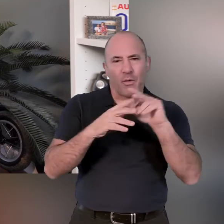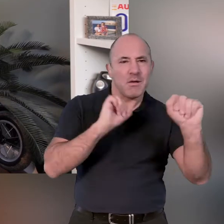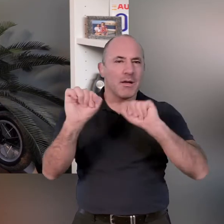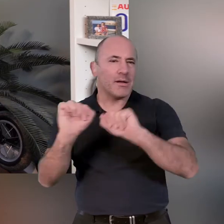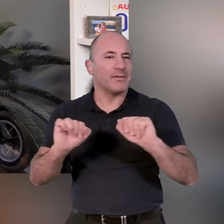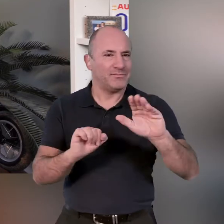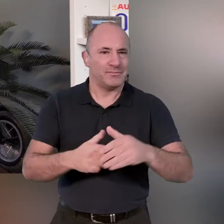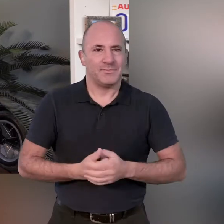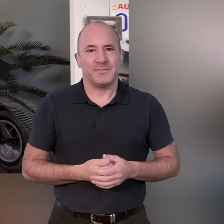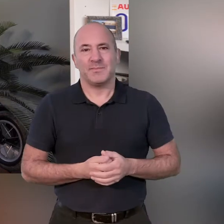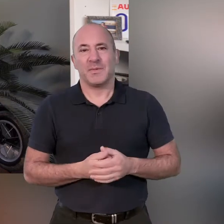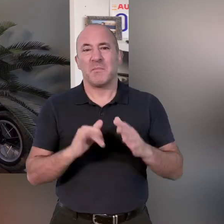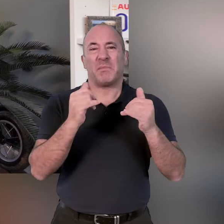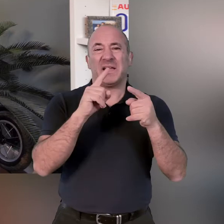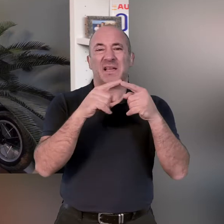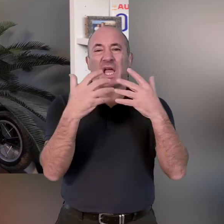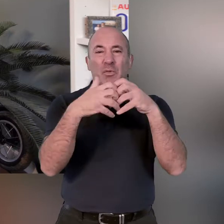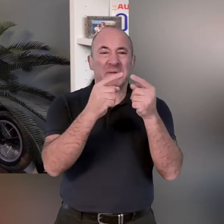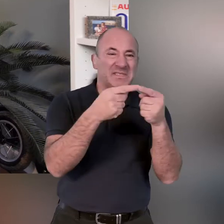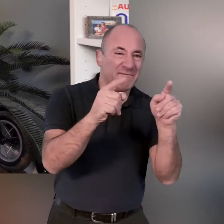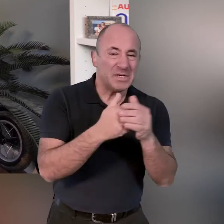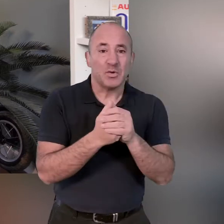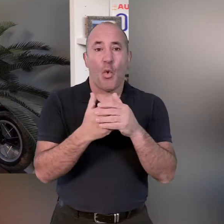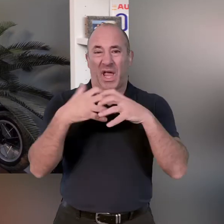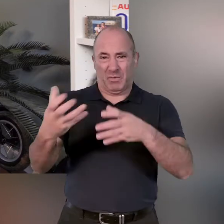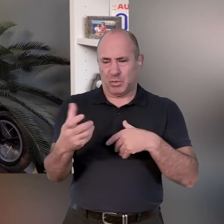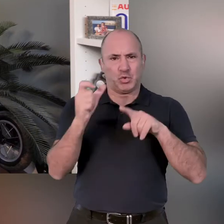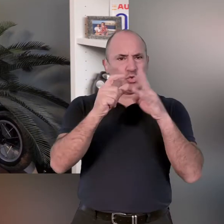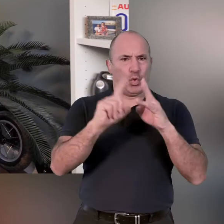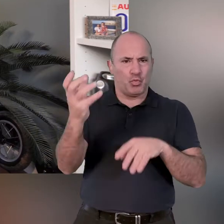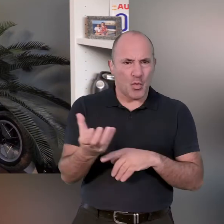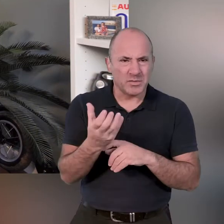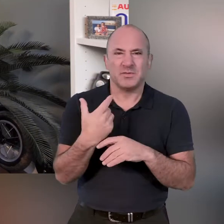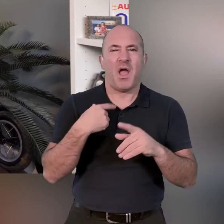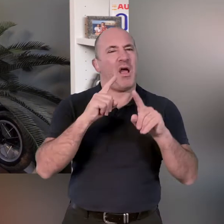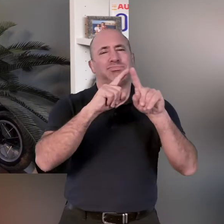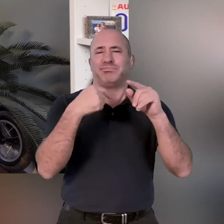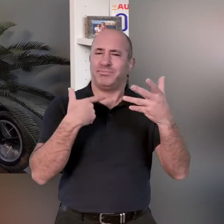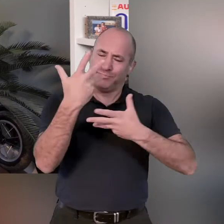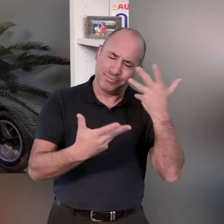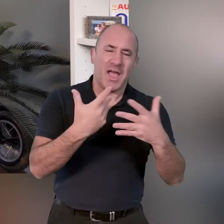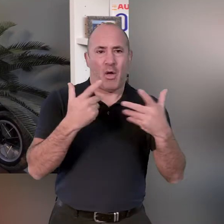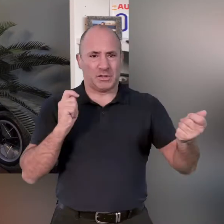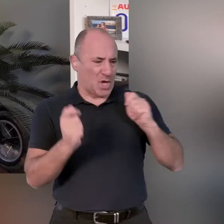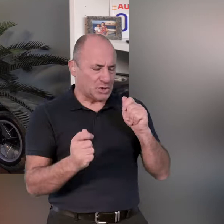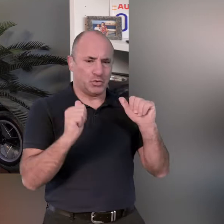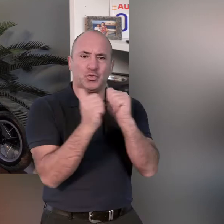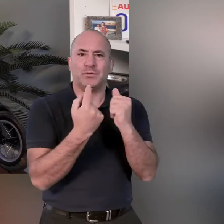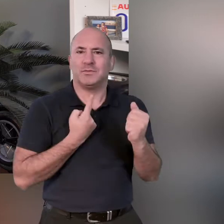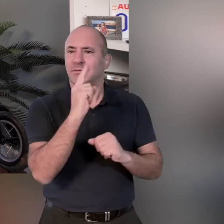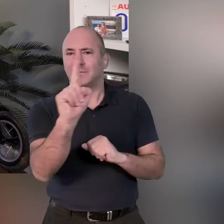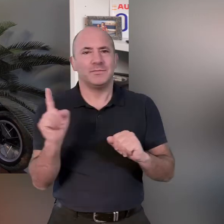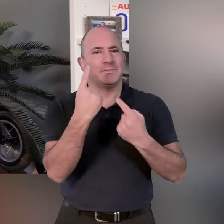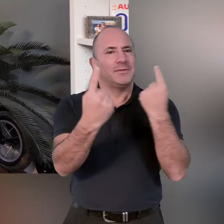other examples, maybe it's some other equipment or to do stuff without equipment. I'll give you some examples of how different we can adapt